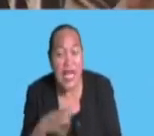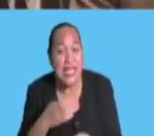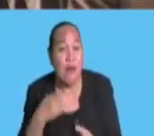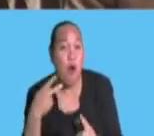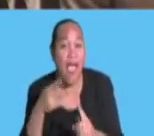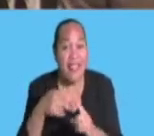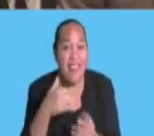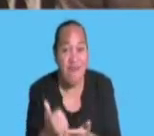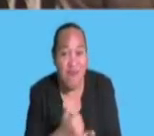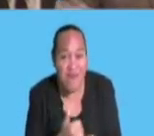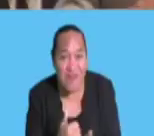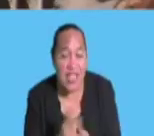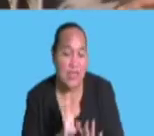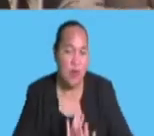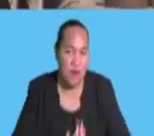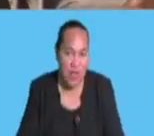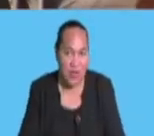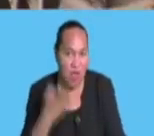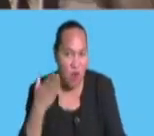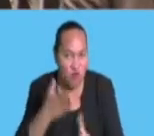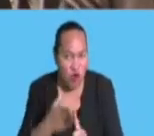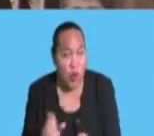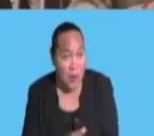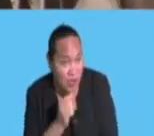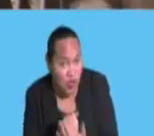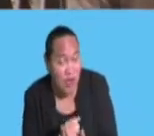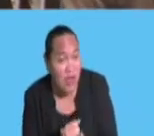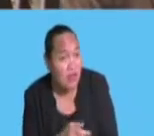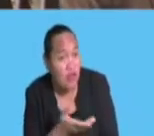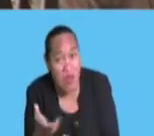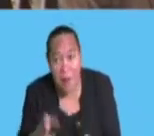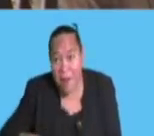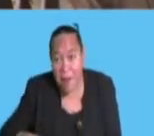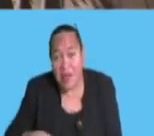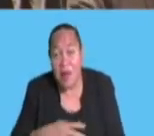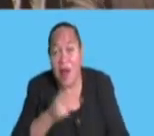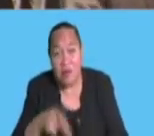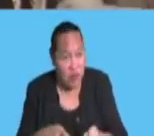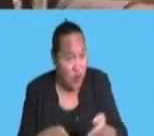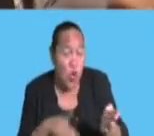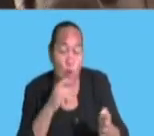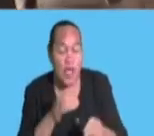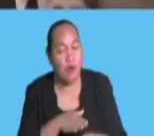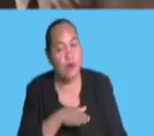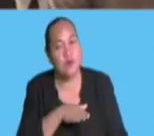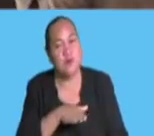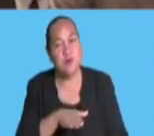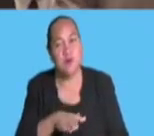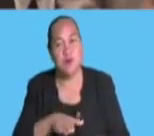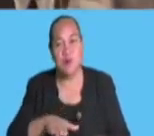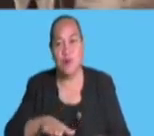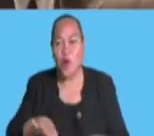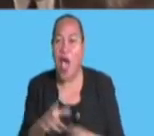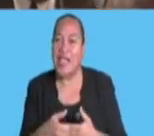and preventive approach so that we can make sure the honorable members of Parliament on the other side, they can ride safely on the roads when they go home.